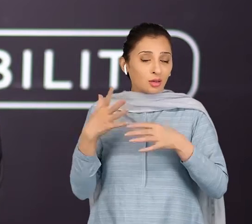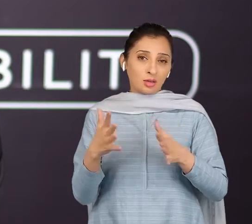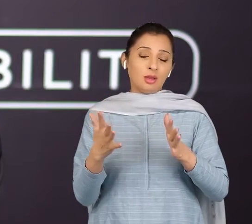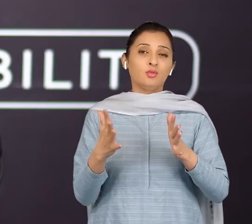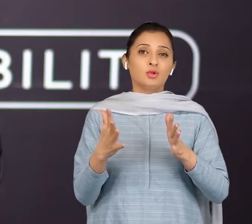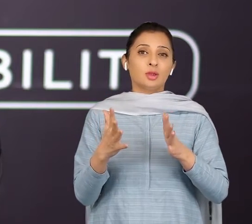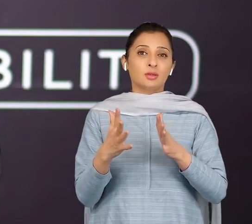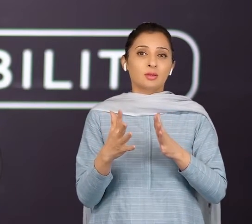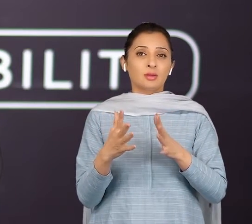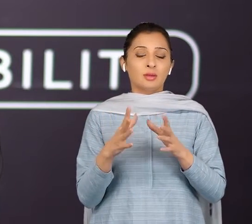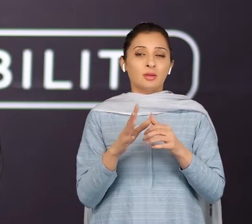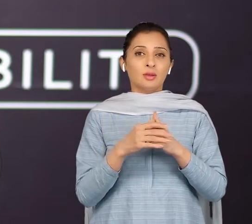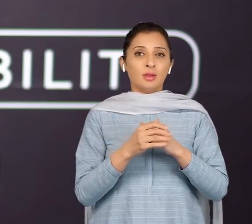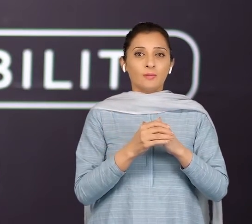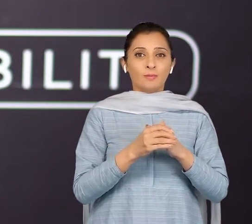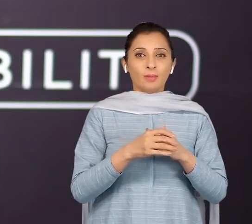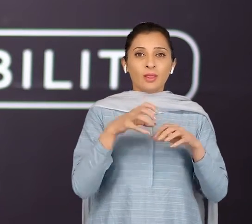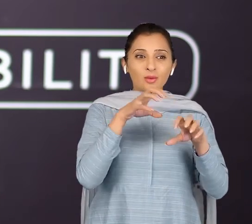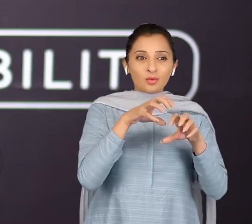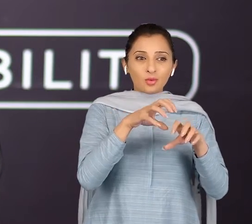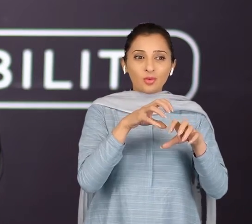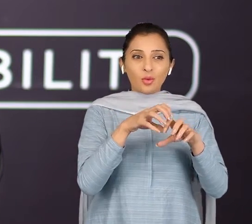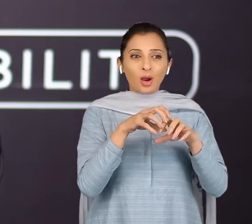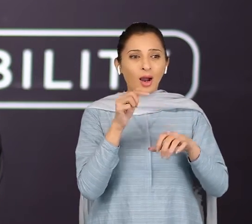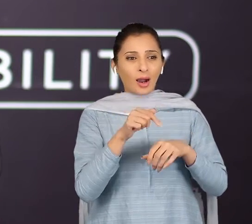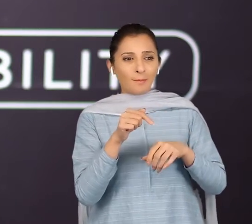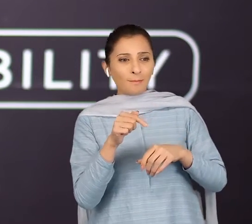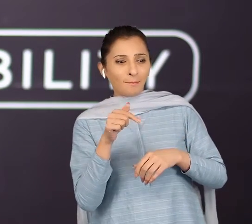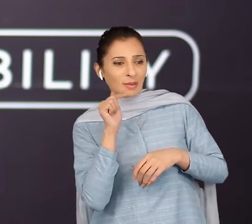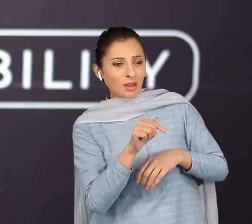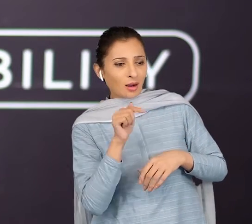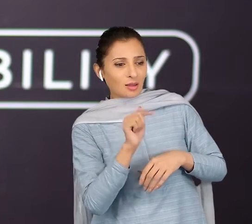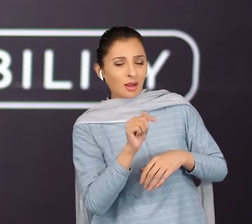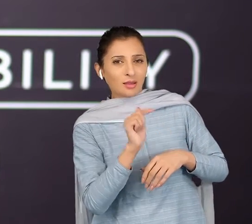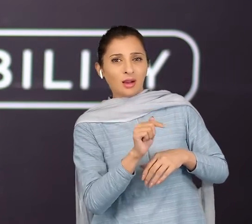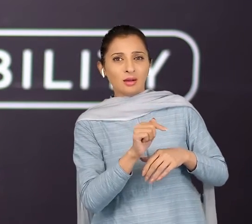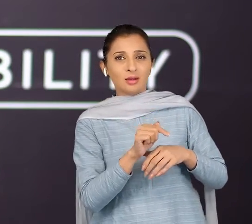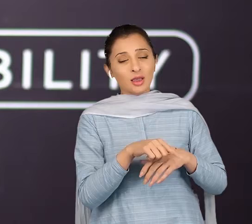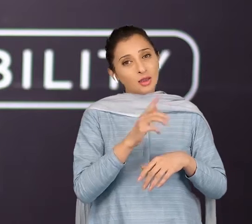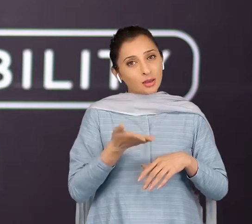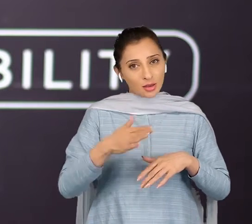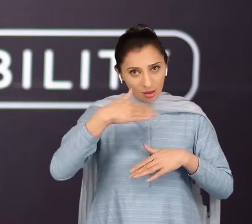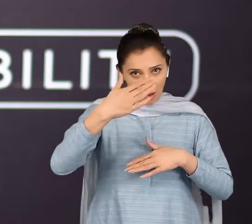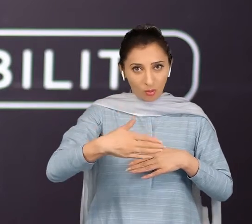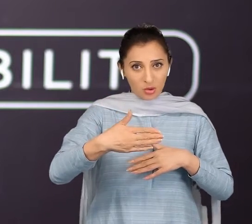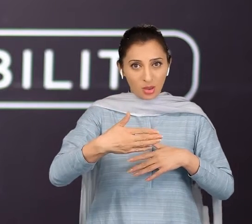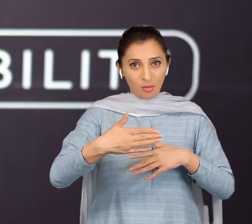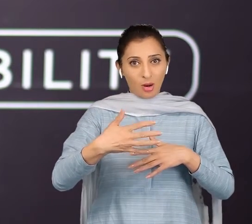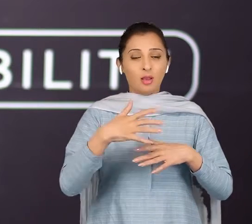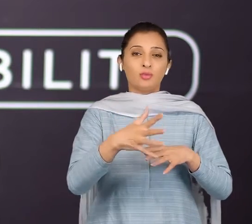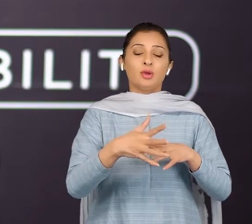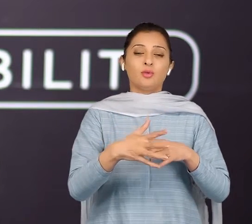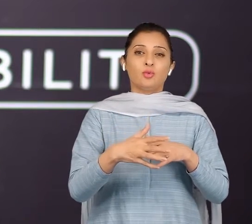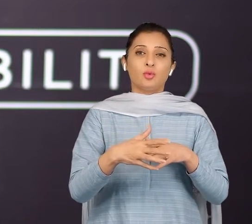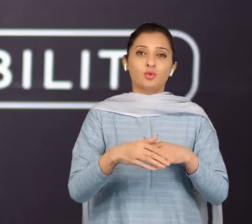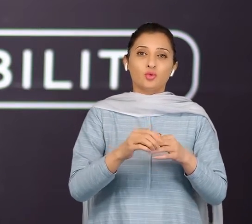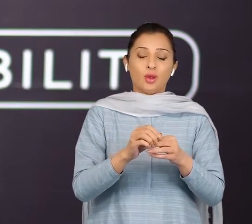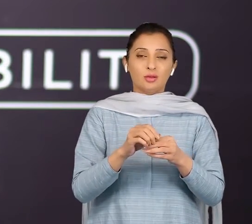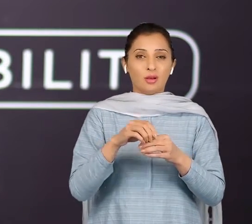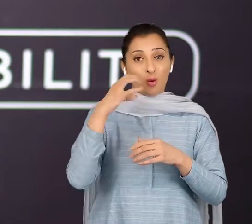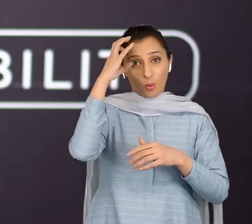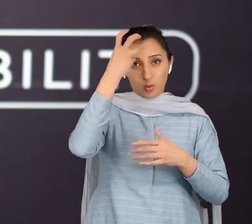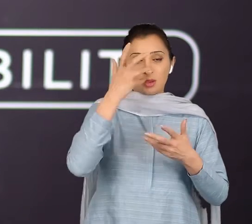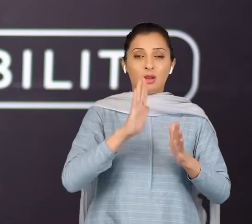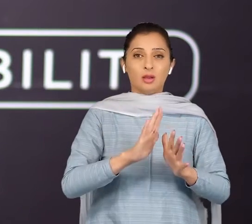unnecessary reasons. Like we say this a lot, that, we come across so many abuse cases that it doesn't really make sense to us that why